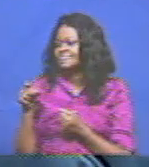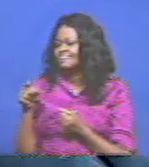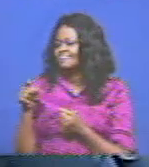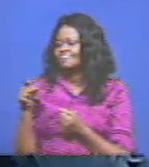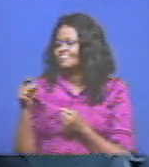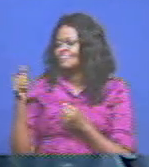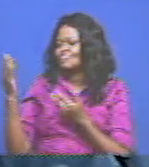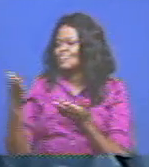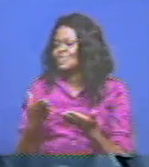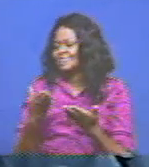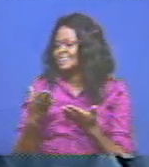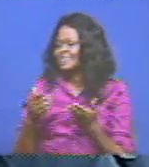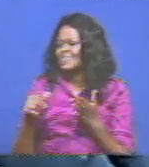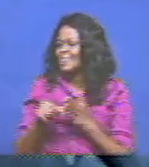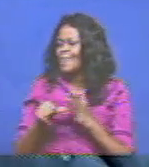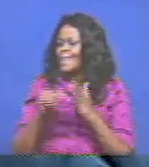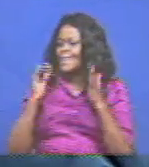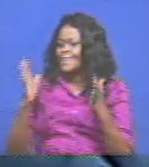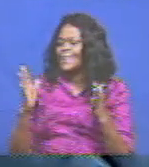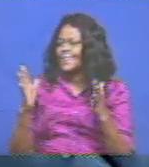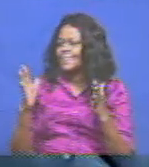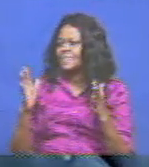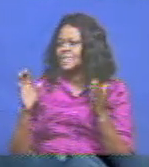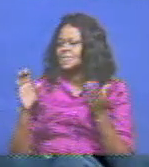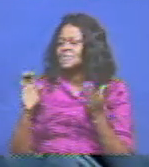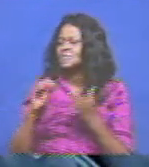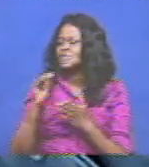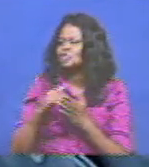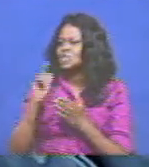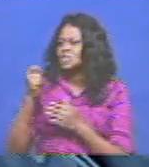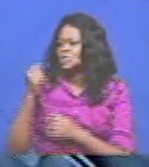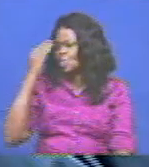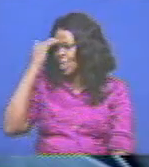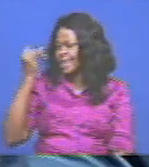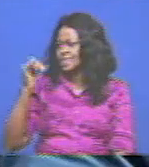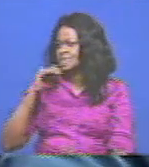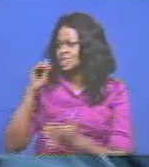lot of deficit in Central Region, where Central Region was like it was